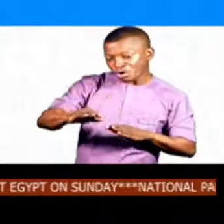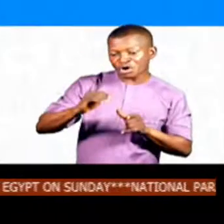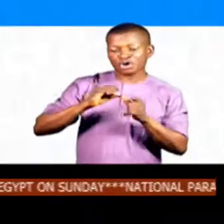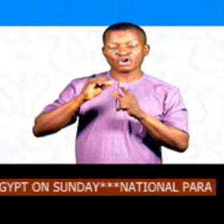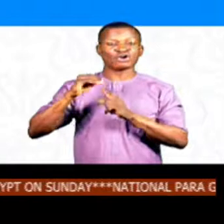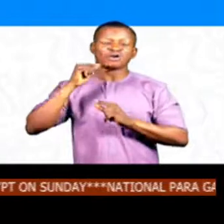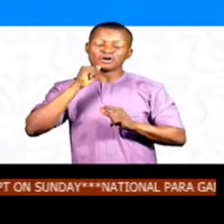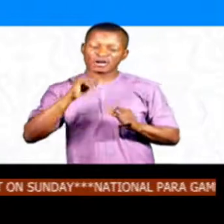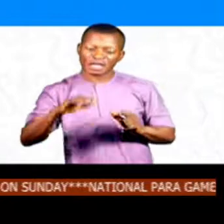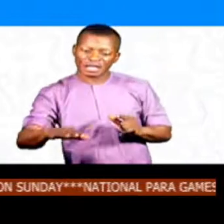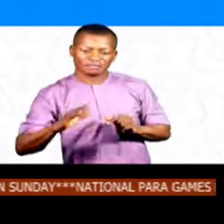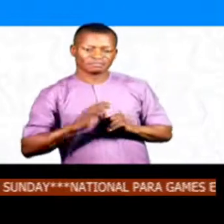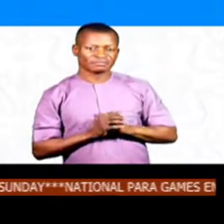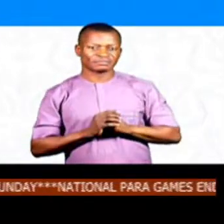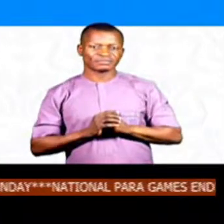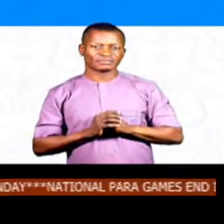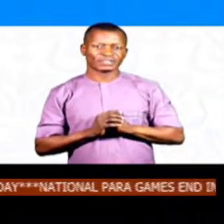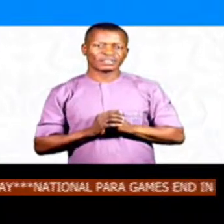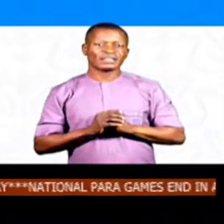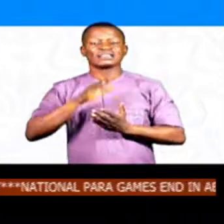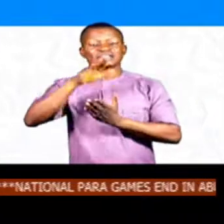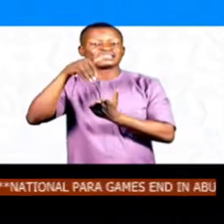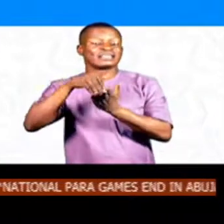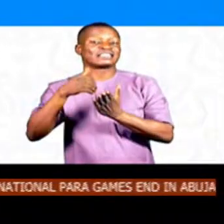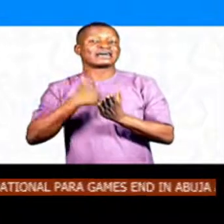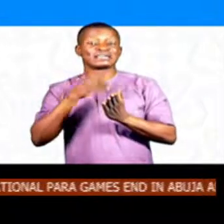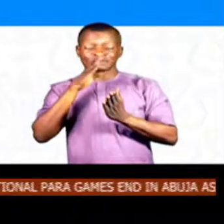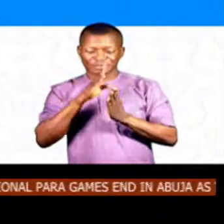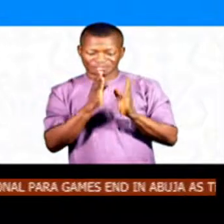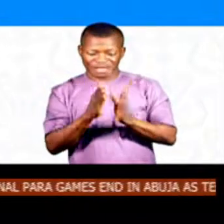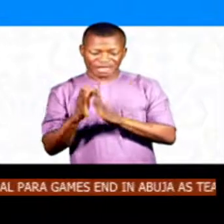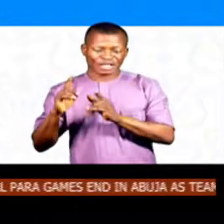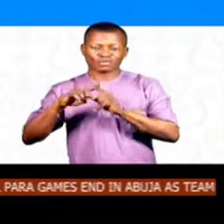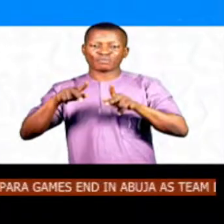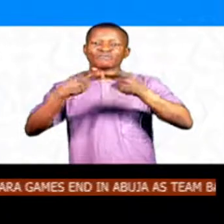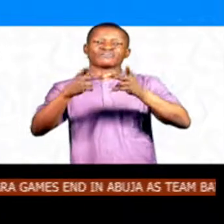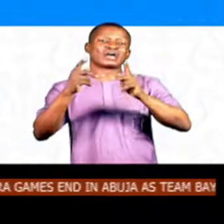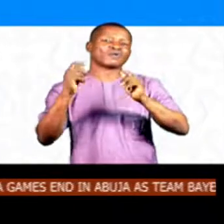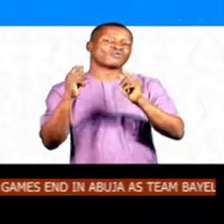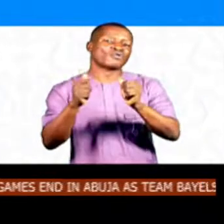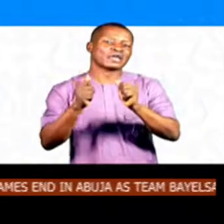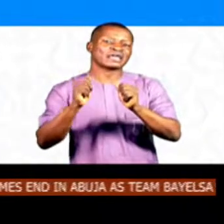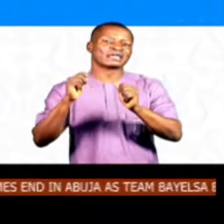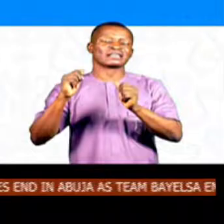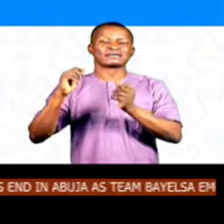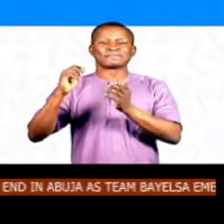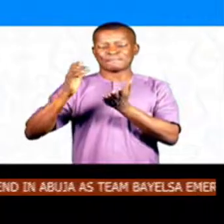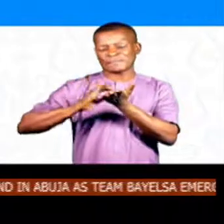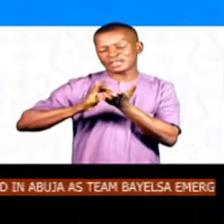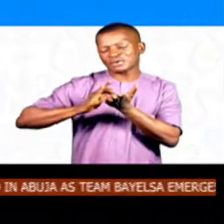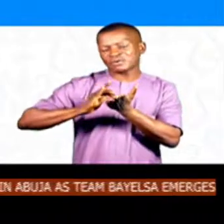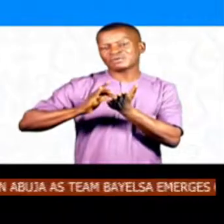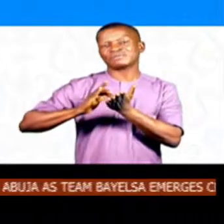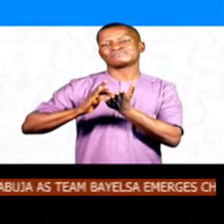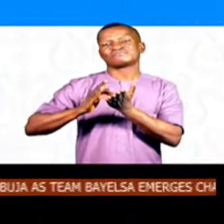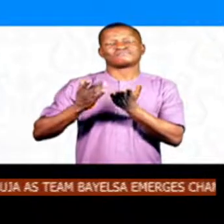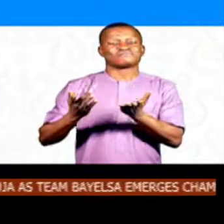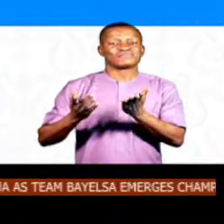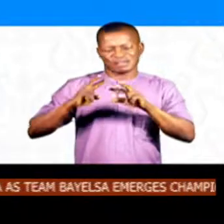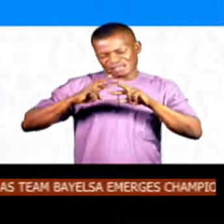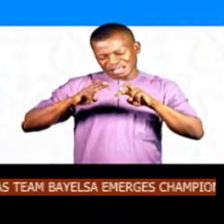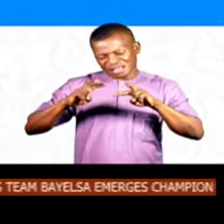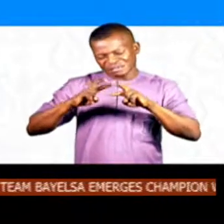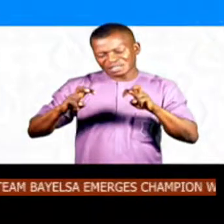girl. They have been designed to provide immediate emergency medical treatment,